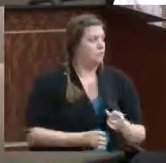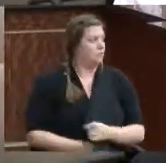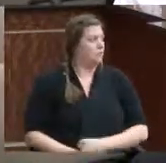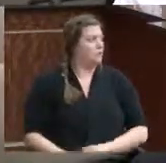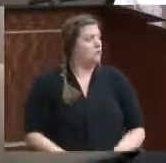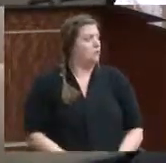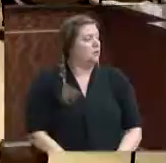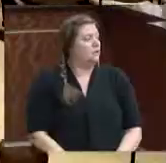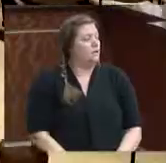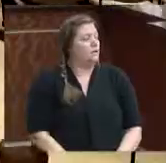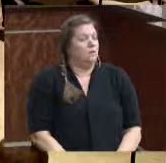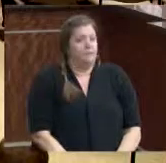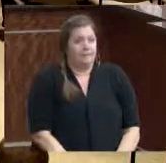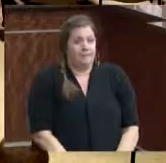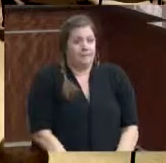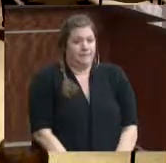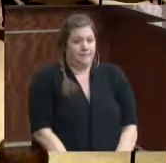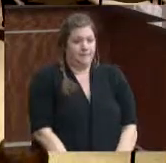Tedesco.